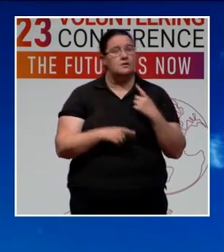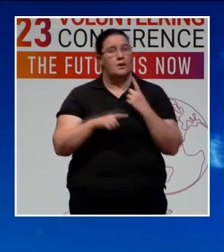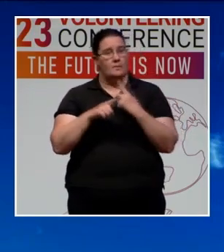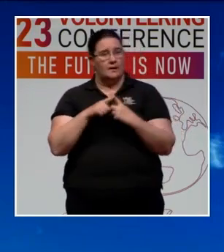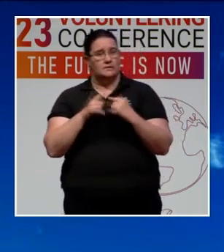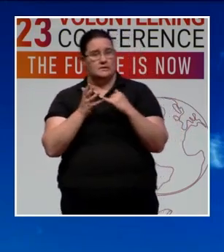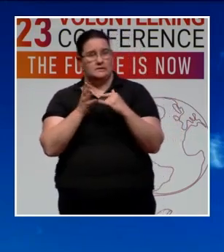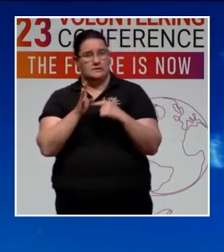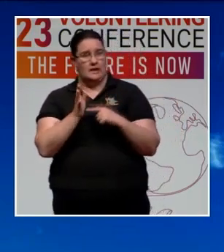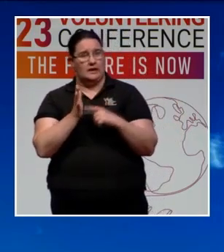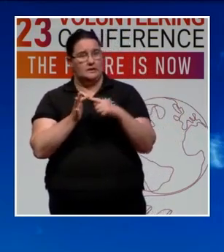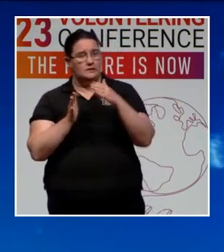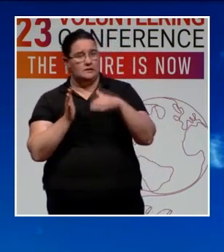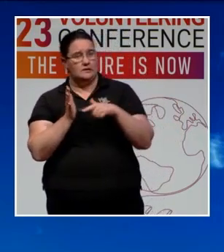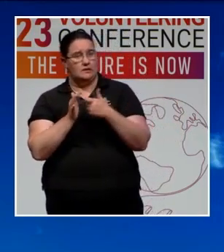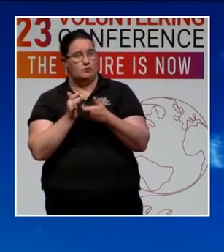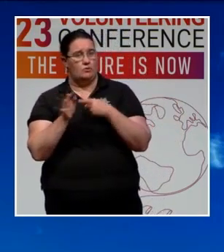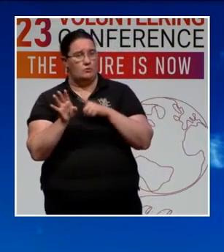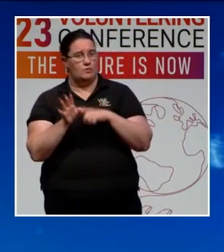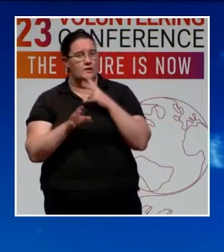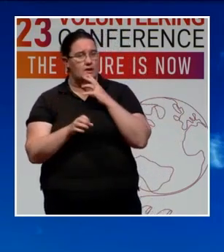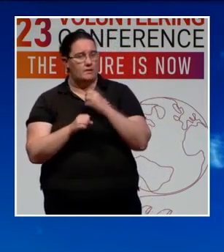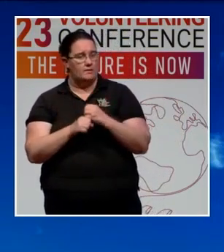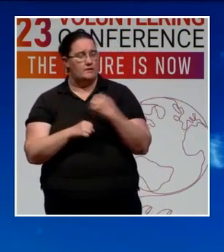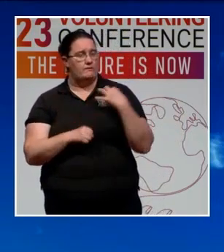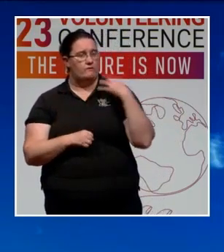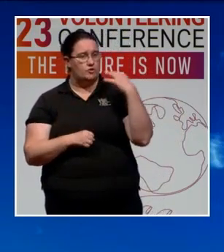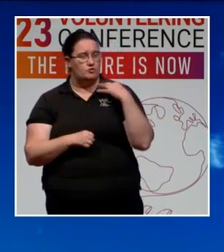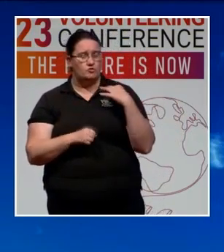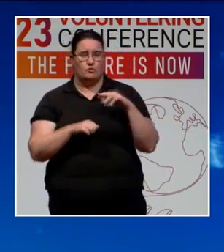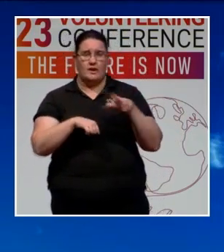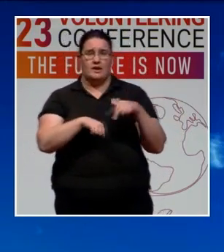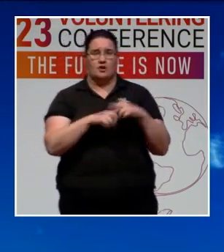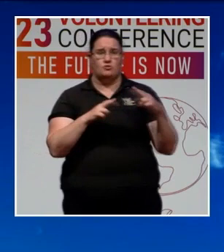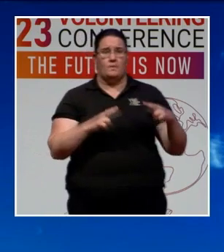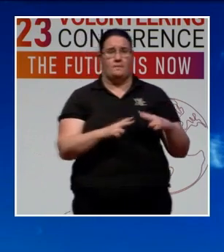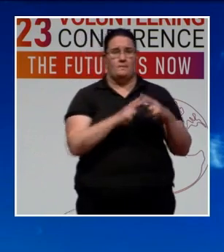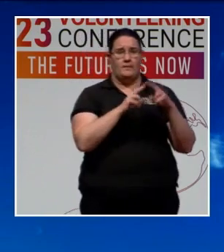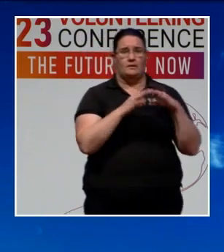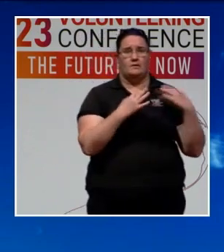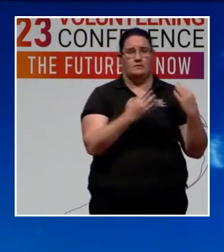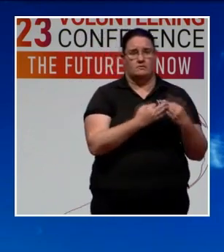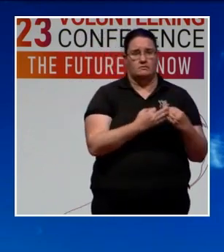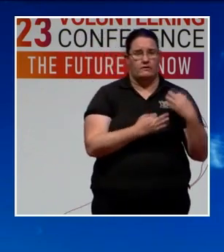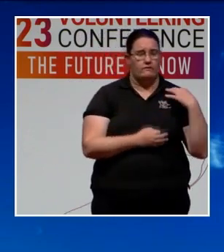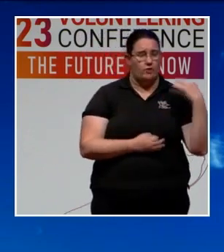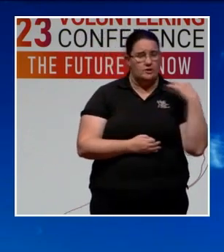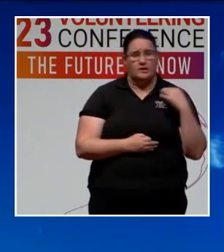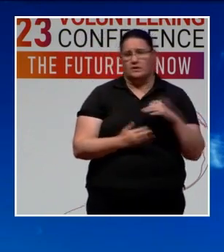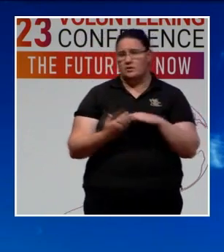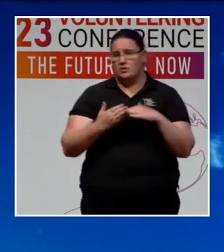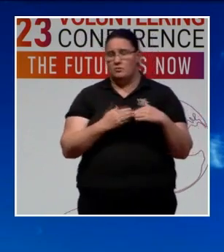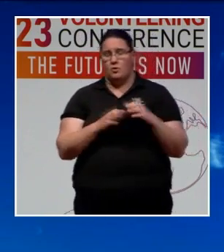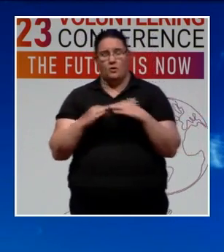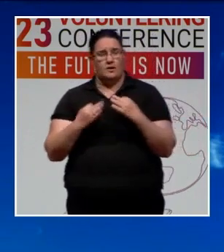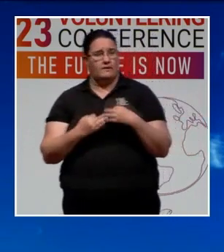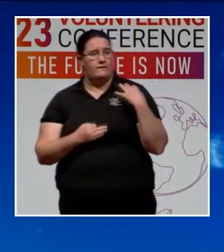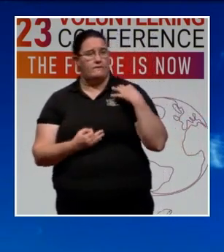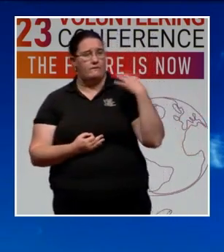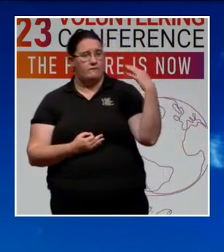territories, and national peak bodies, volunteering support services, community organisations,